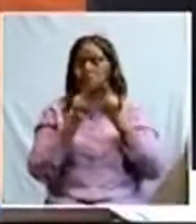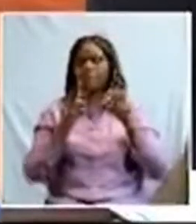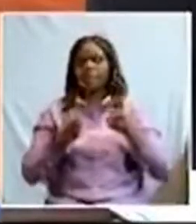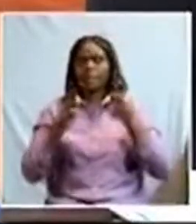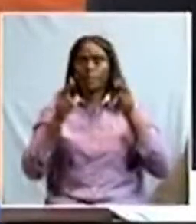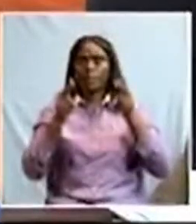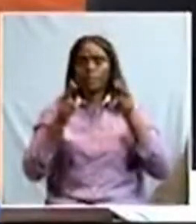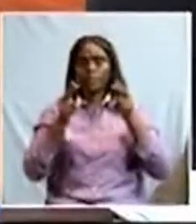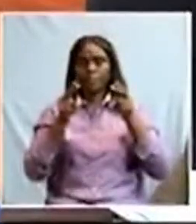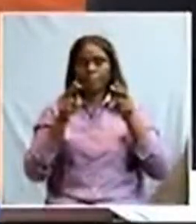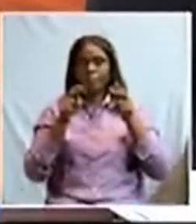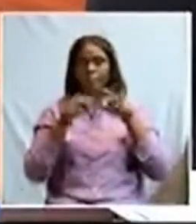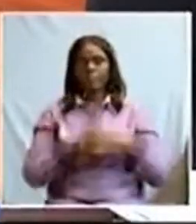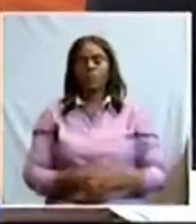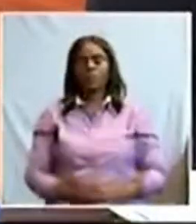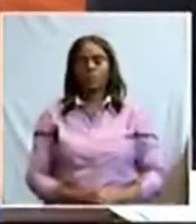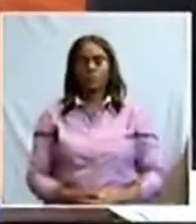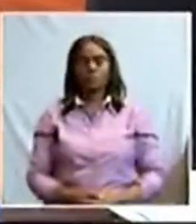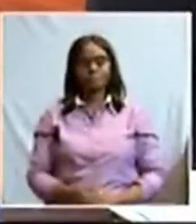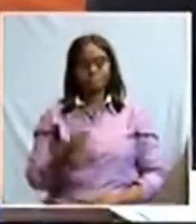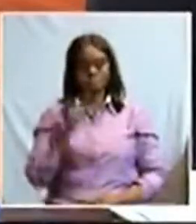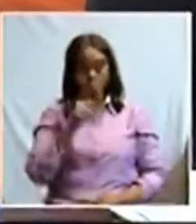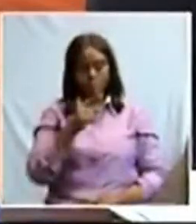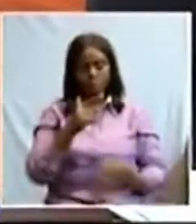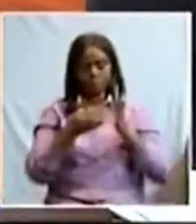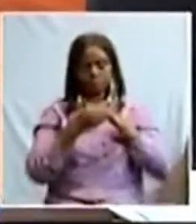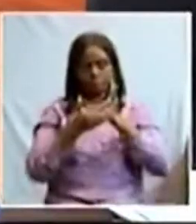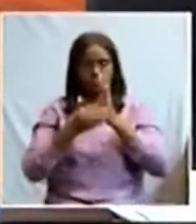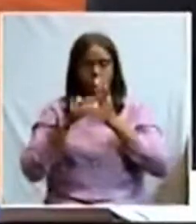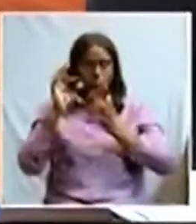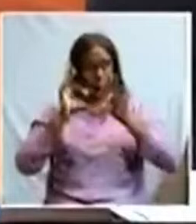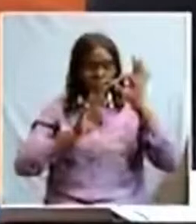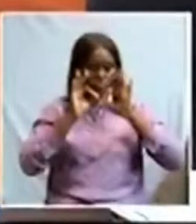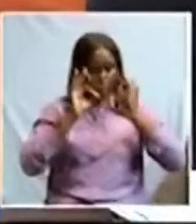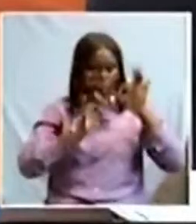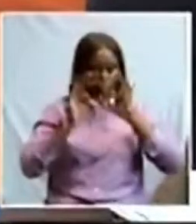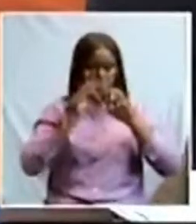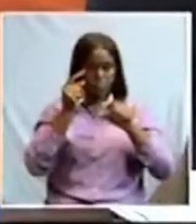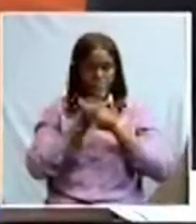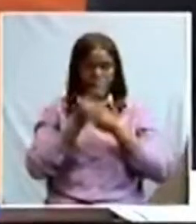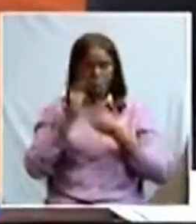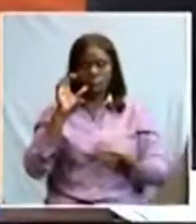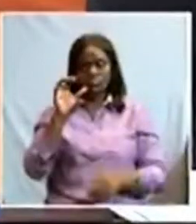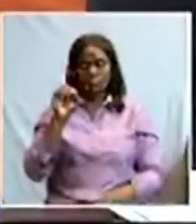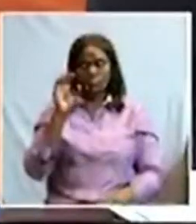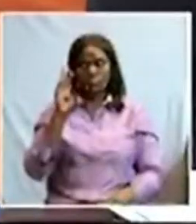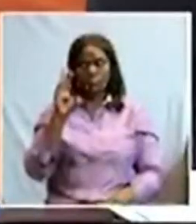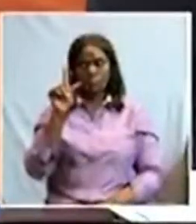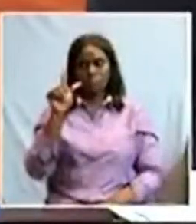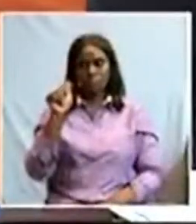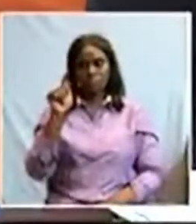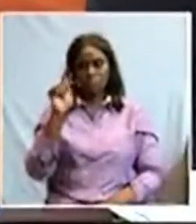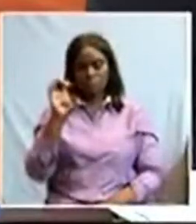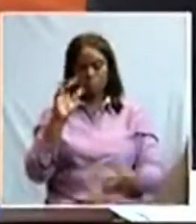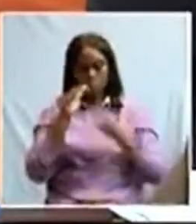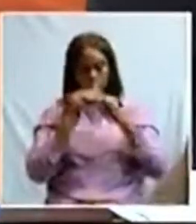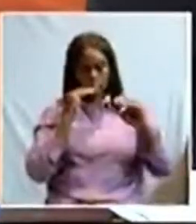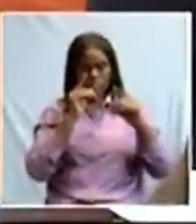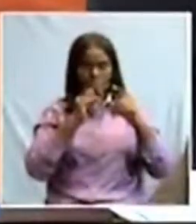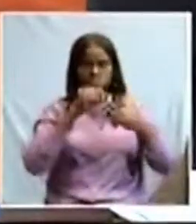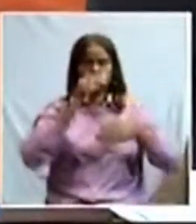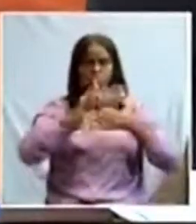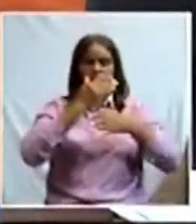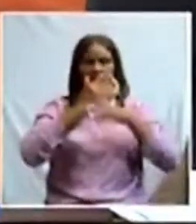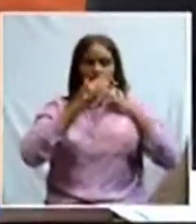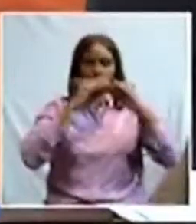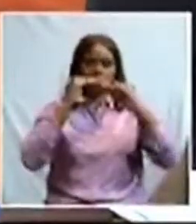for phase 1. That led to the adjustment from war plate level to the window level.